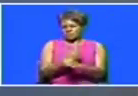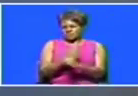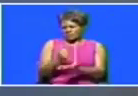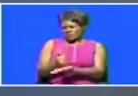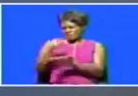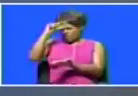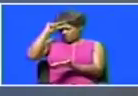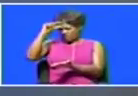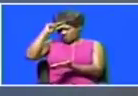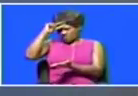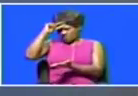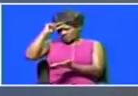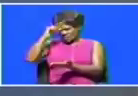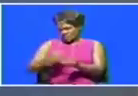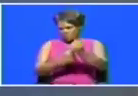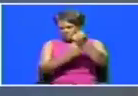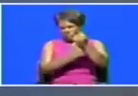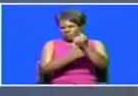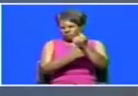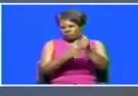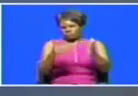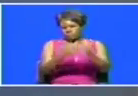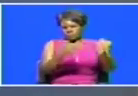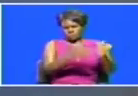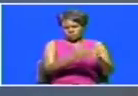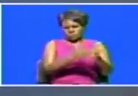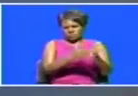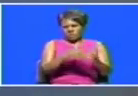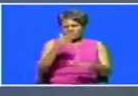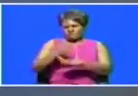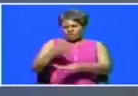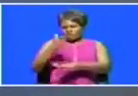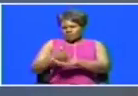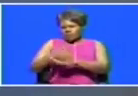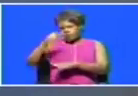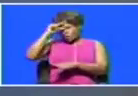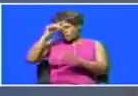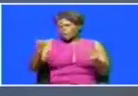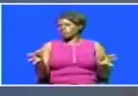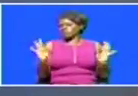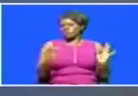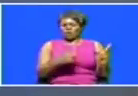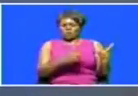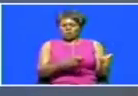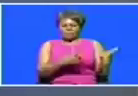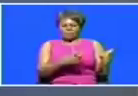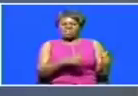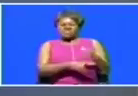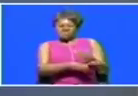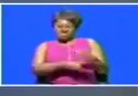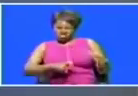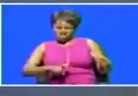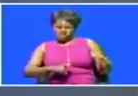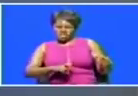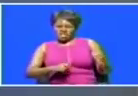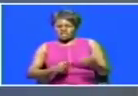by government and relief agencies are being crippled by unscrupulous government officials who've been accused of stealing the